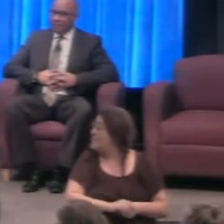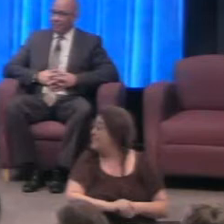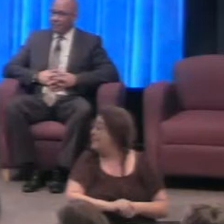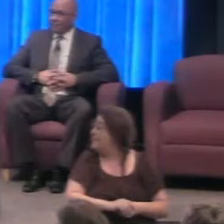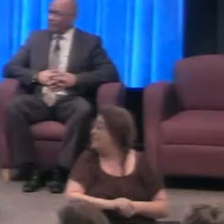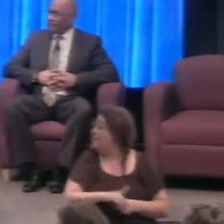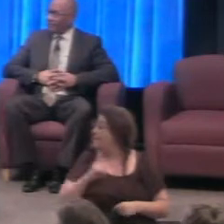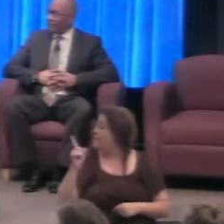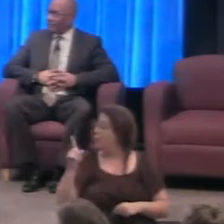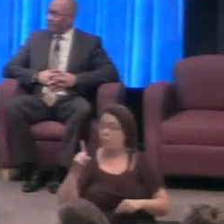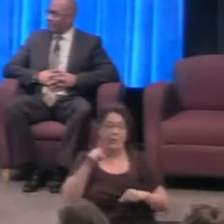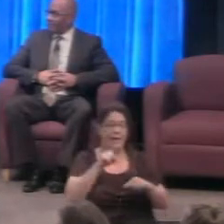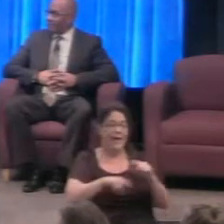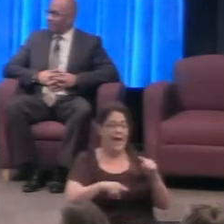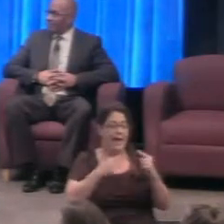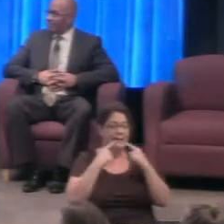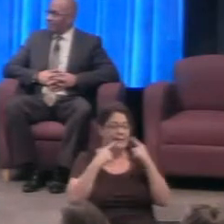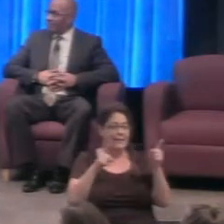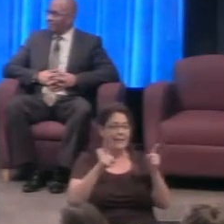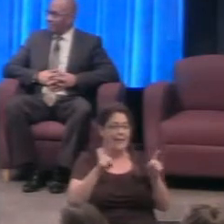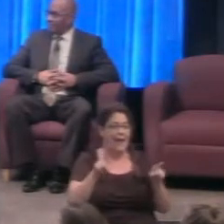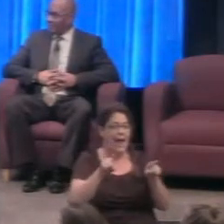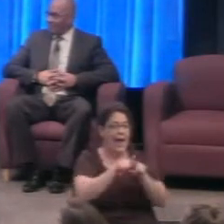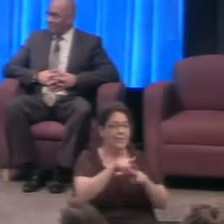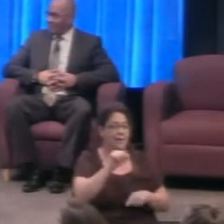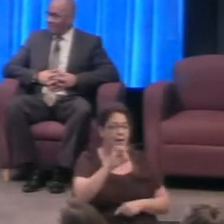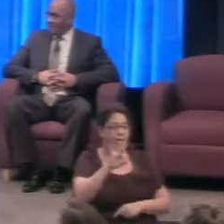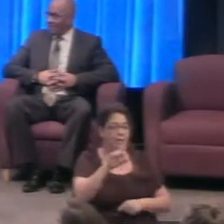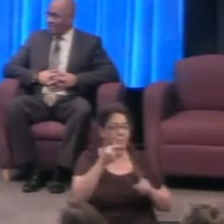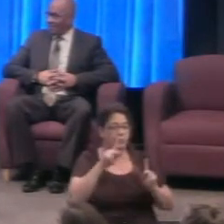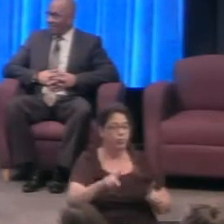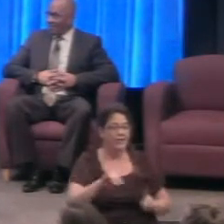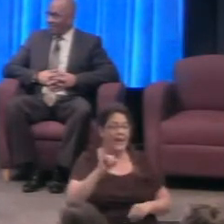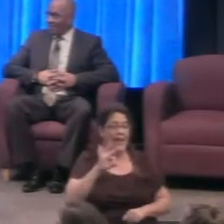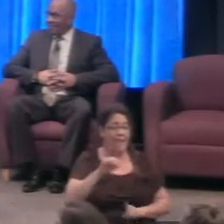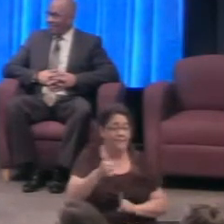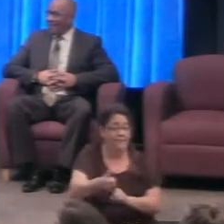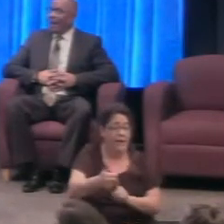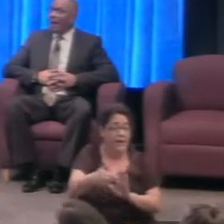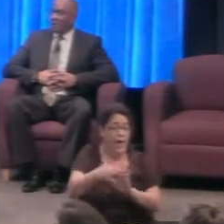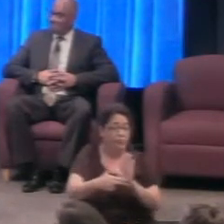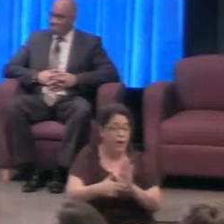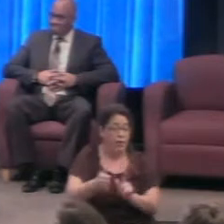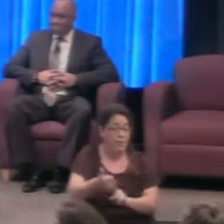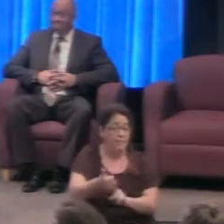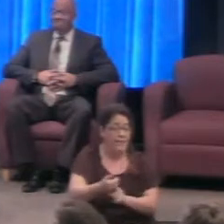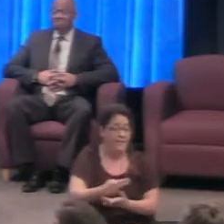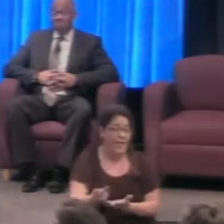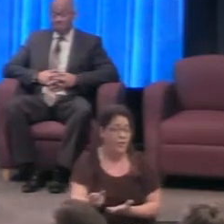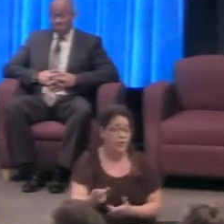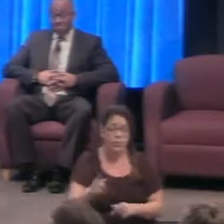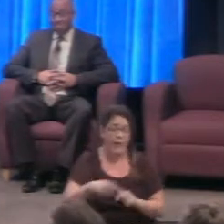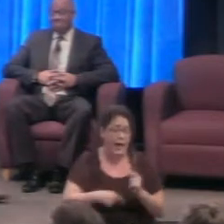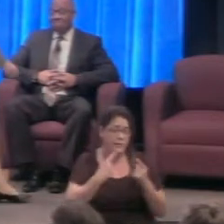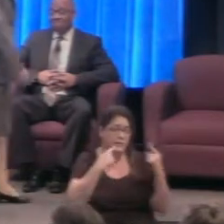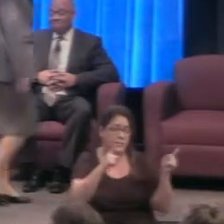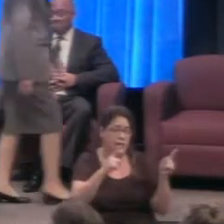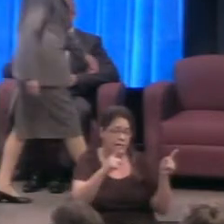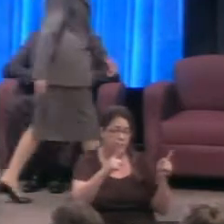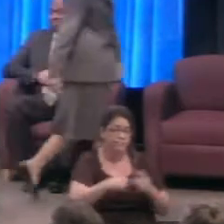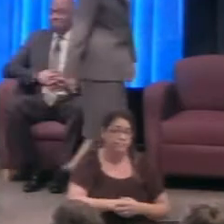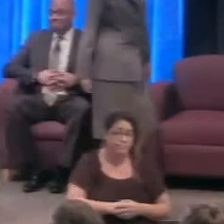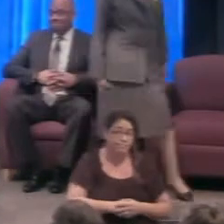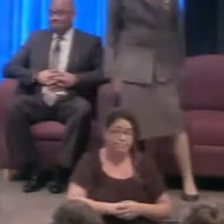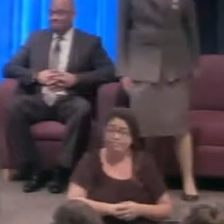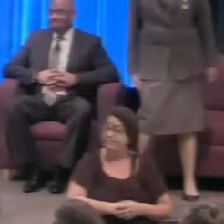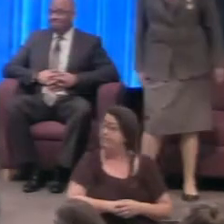You can't succeed as an Air Force professional if your contractor fails. Thank you, Mr. Burns. Would